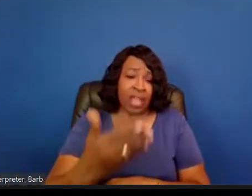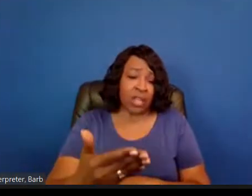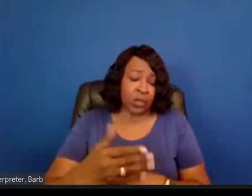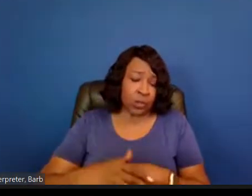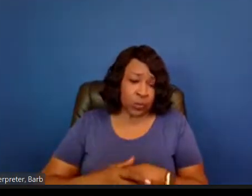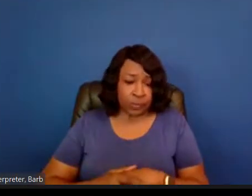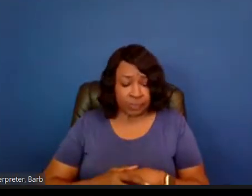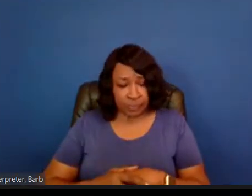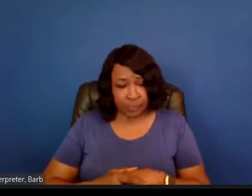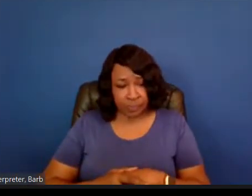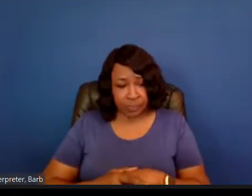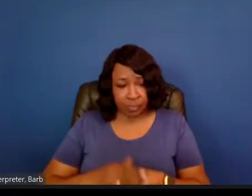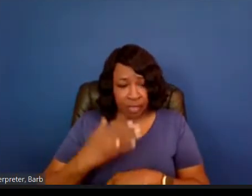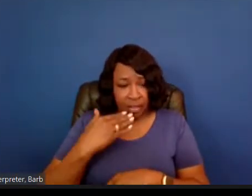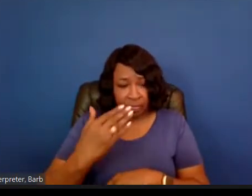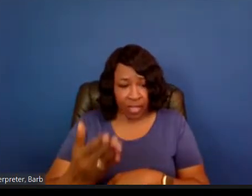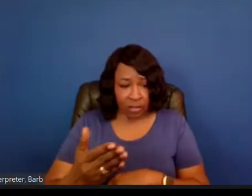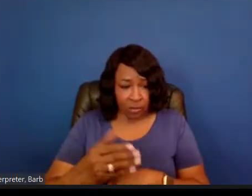Thank you.